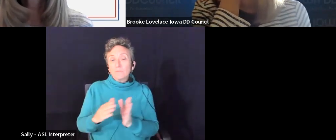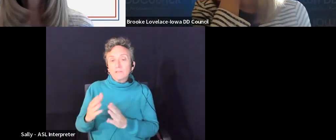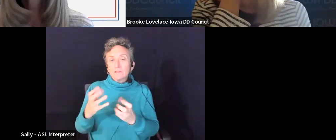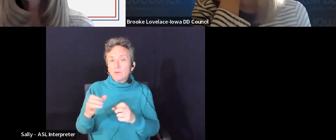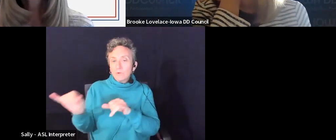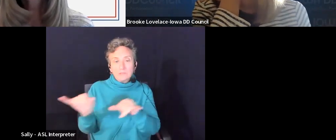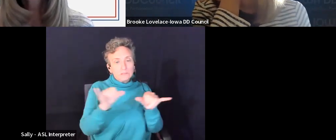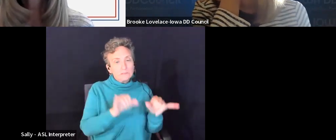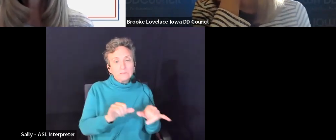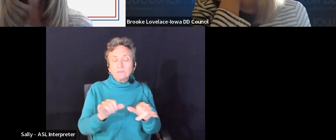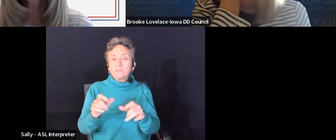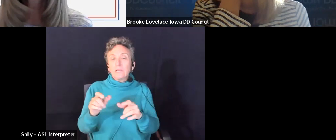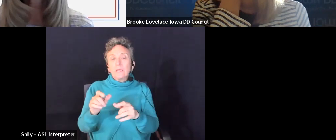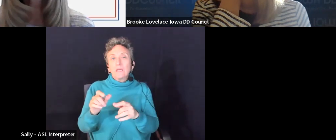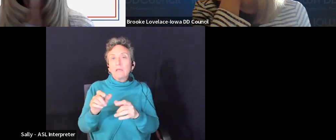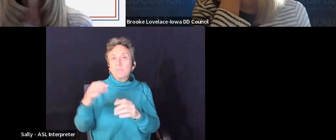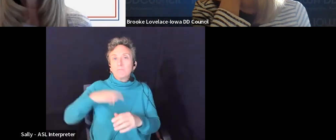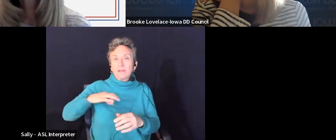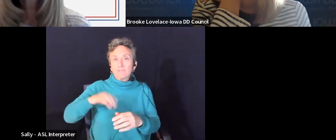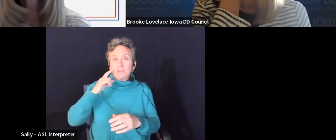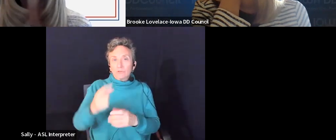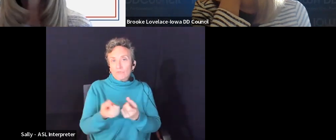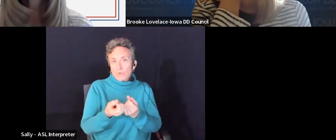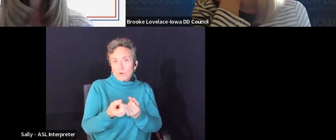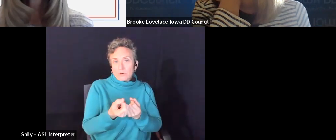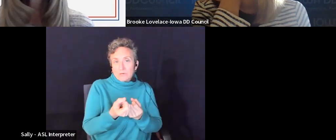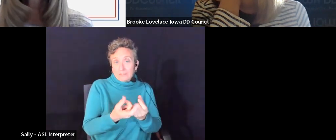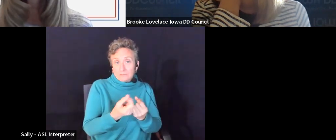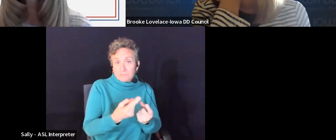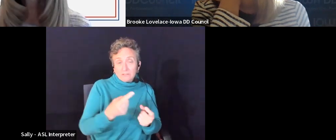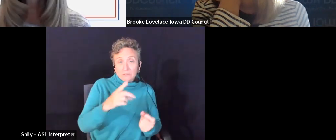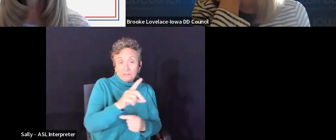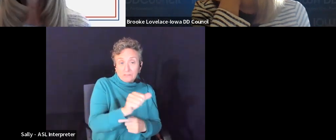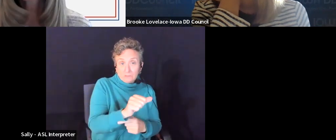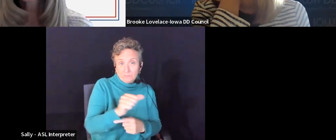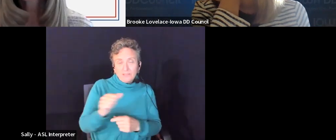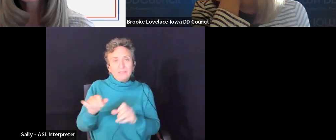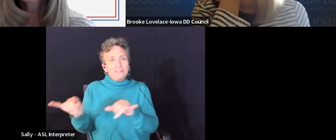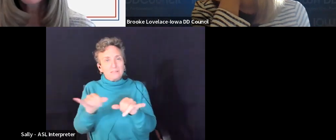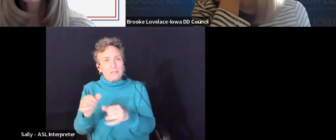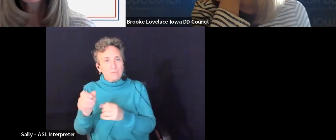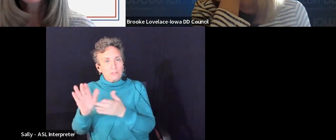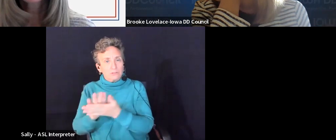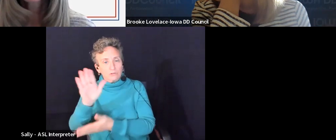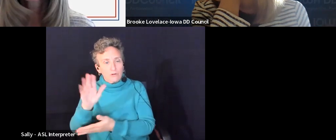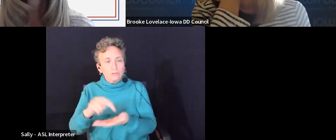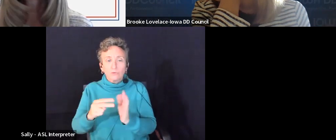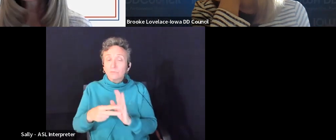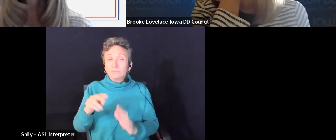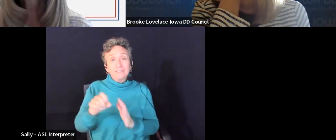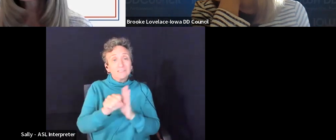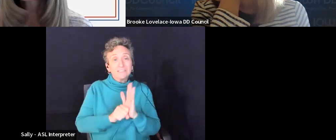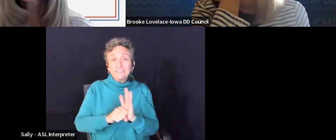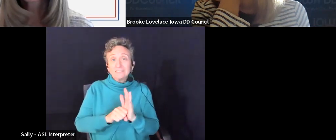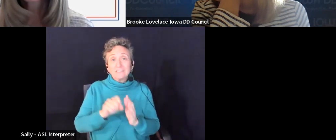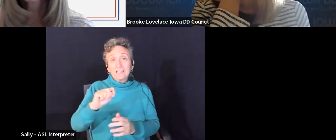for disability related expenses that they had for college savings expenses. So those savings grow state tax deferred.